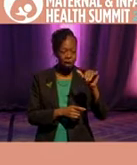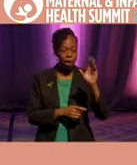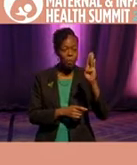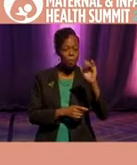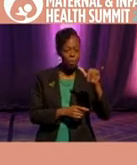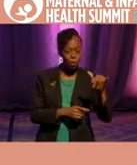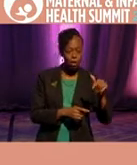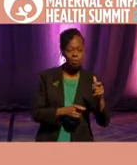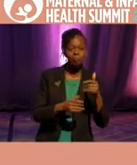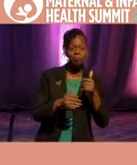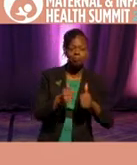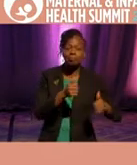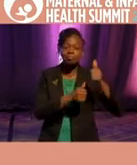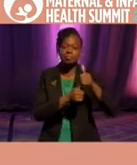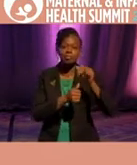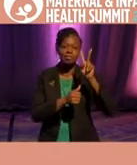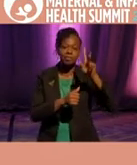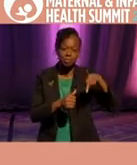Dimes.